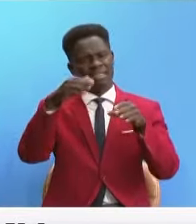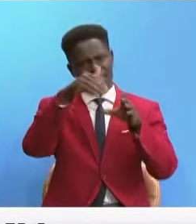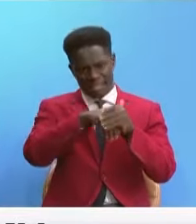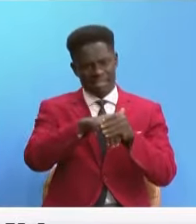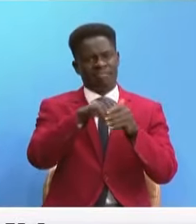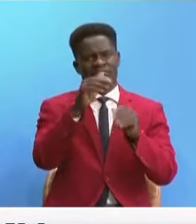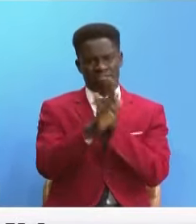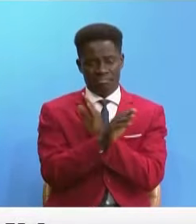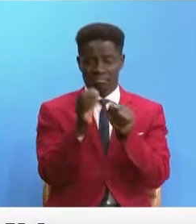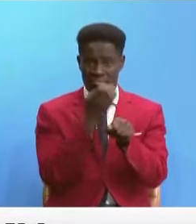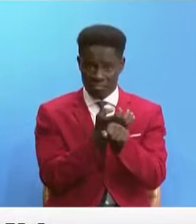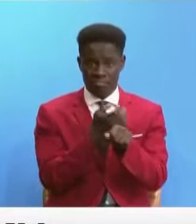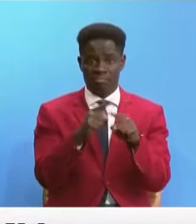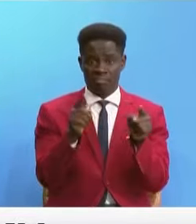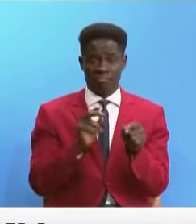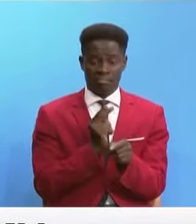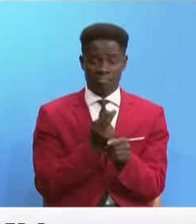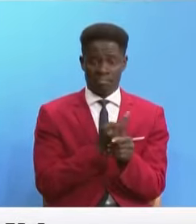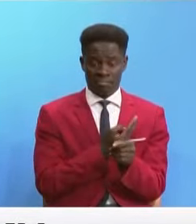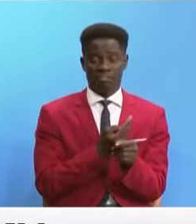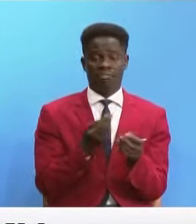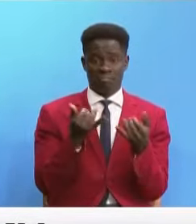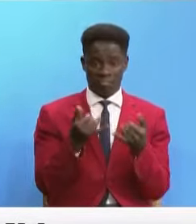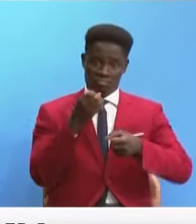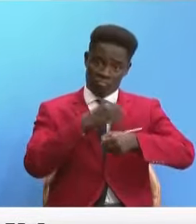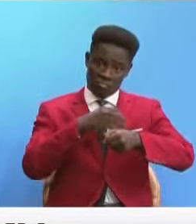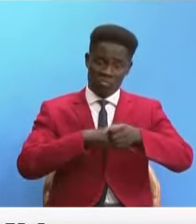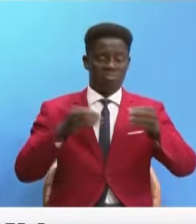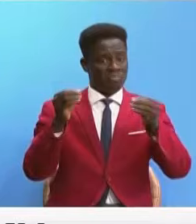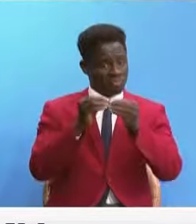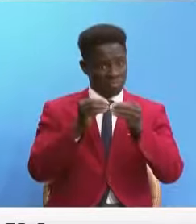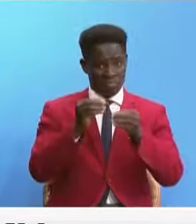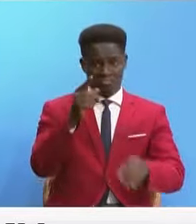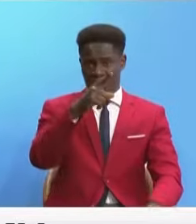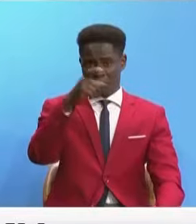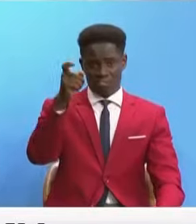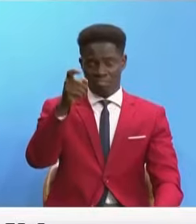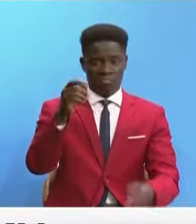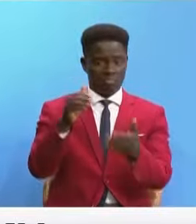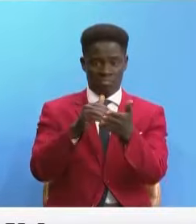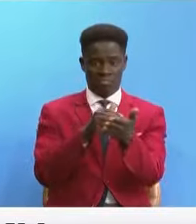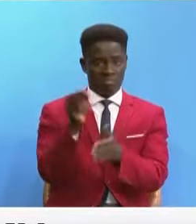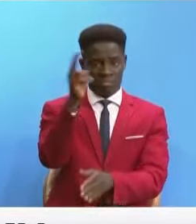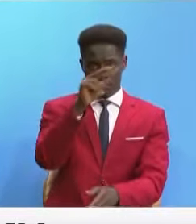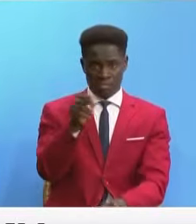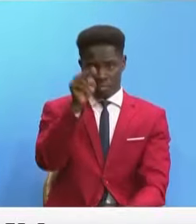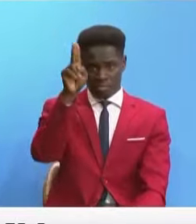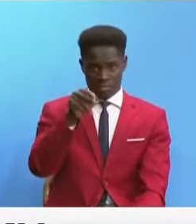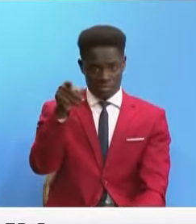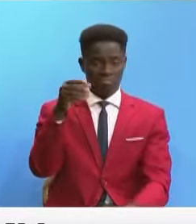investment will cost roughly $100 million and will incorporate